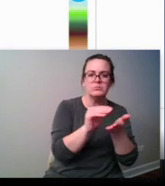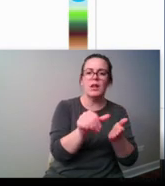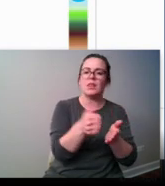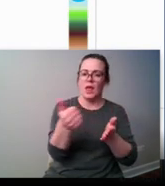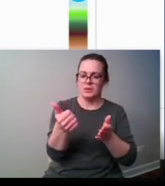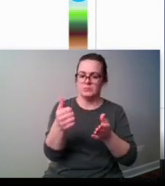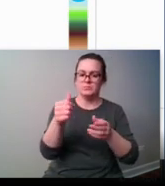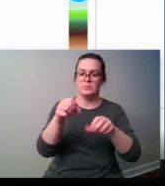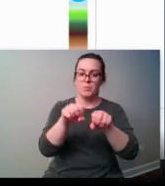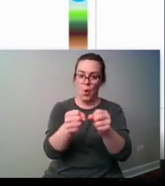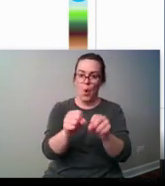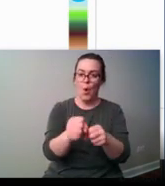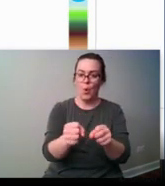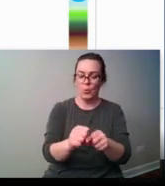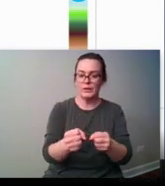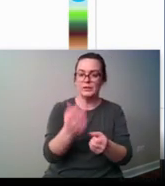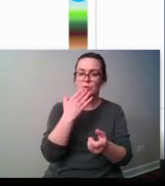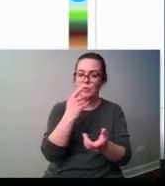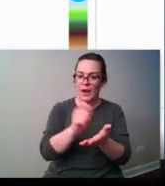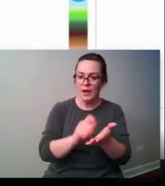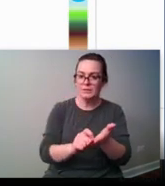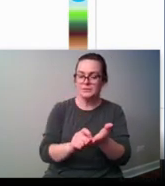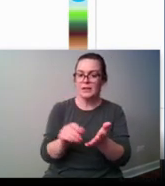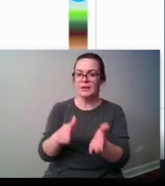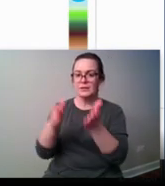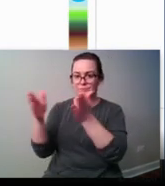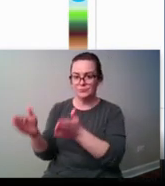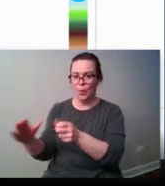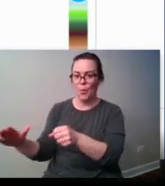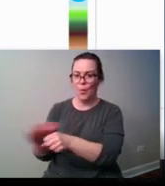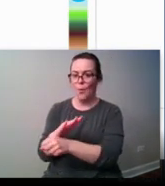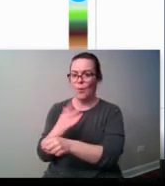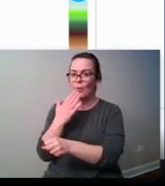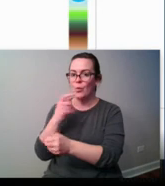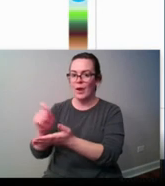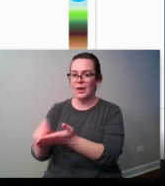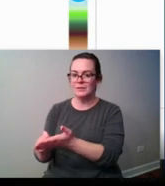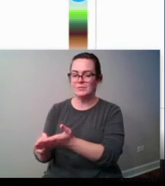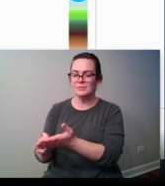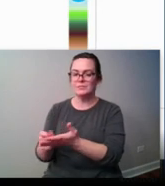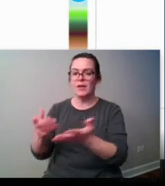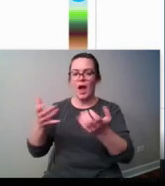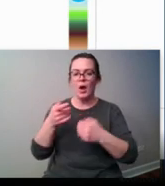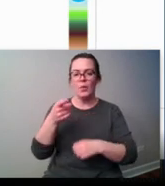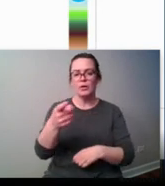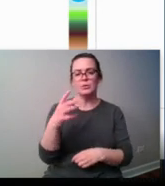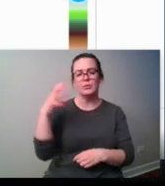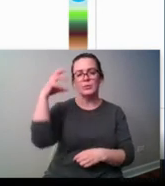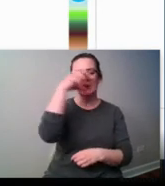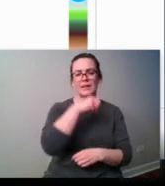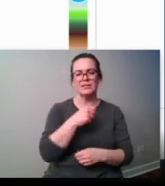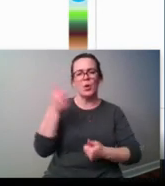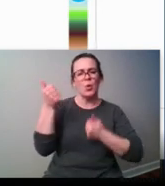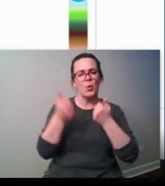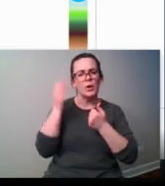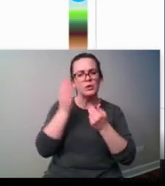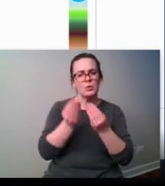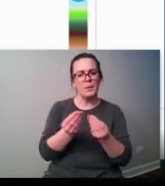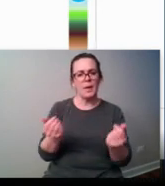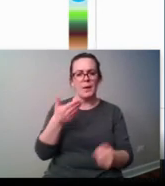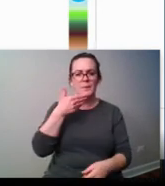some predictions. I want you to tell me which type of crayon will melt the best. Do you think the shaved crayons, the